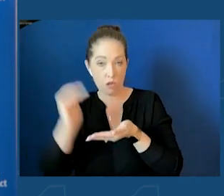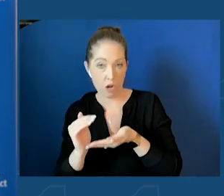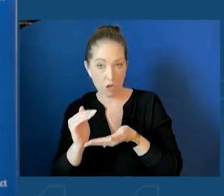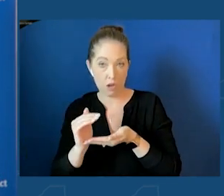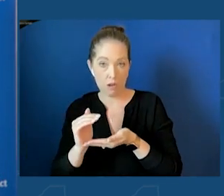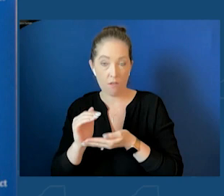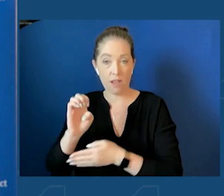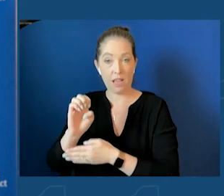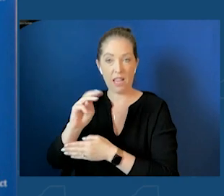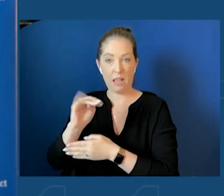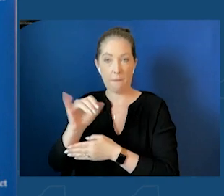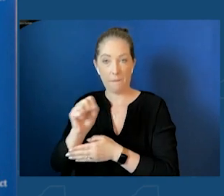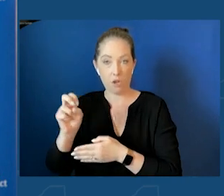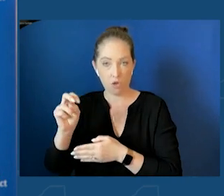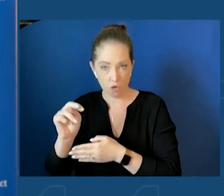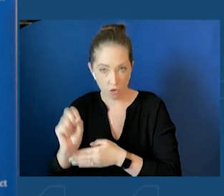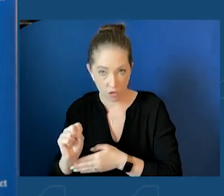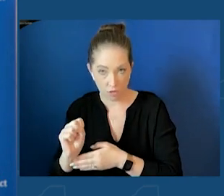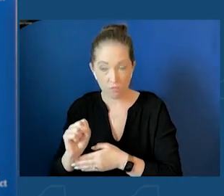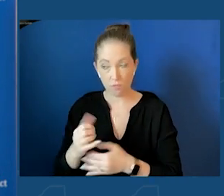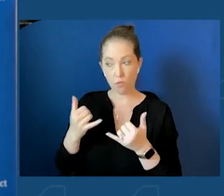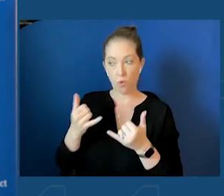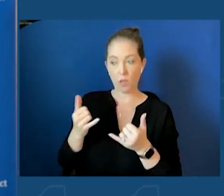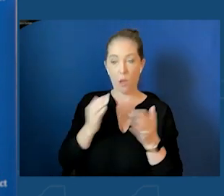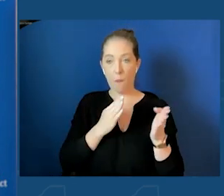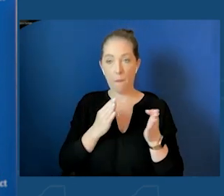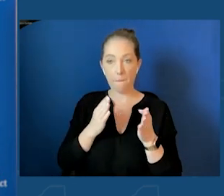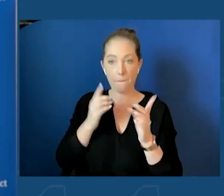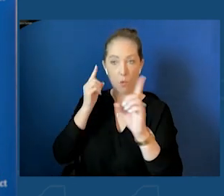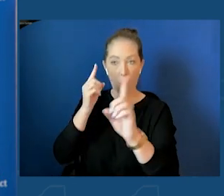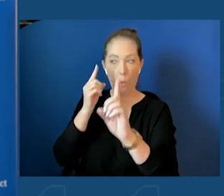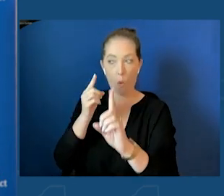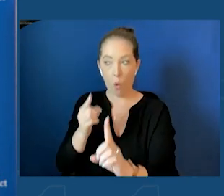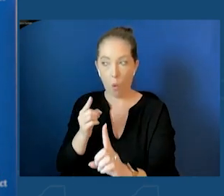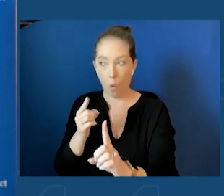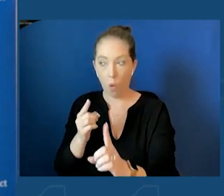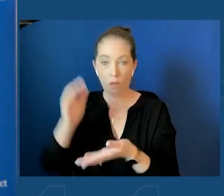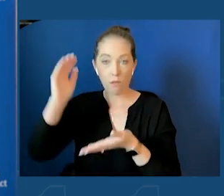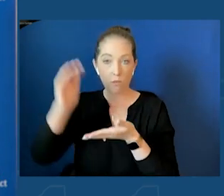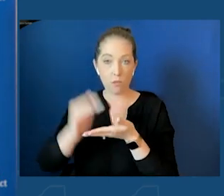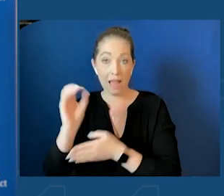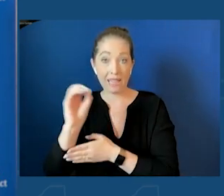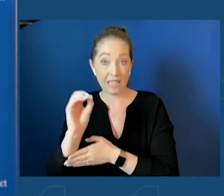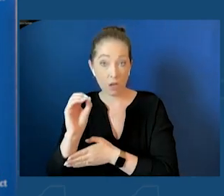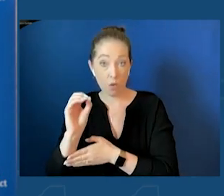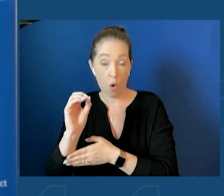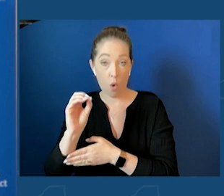path to achieving net zero emission by 2030.